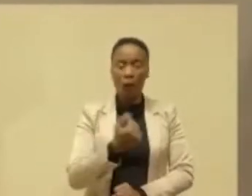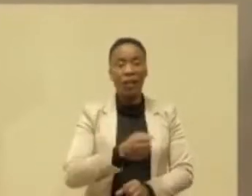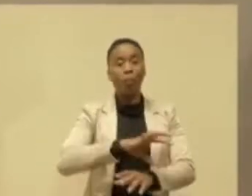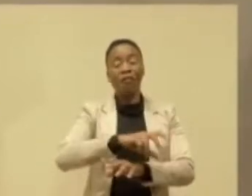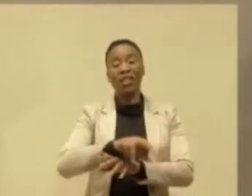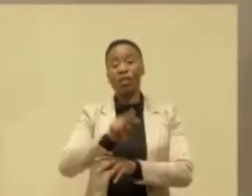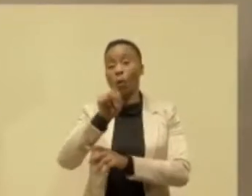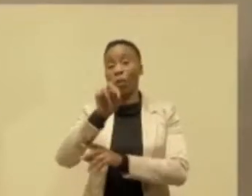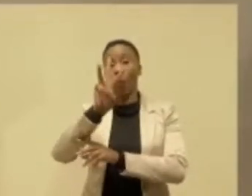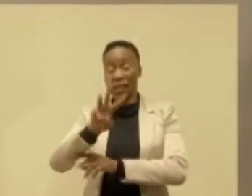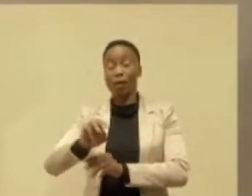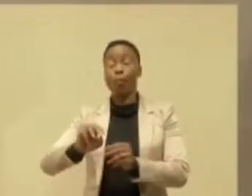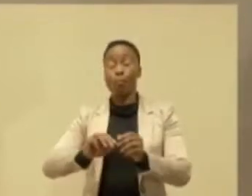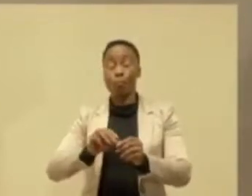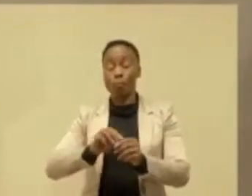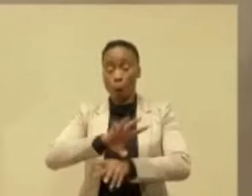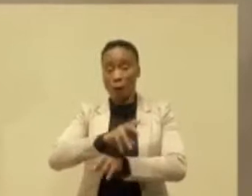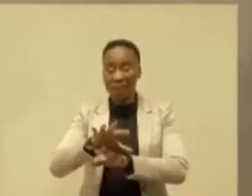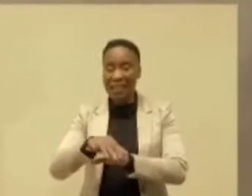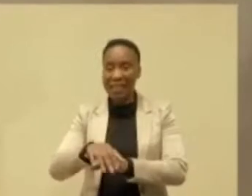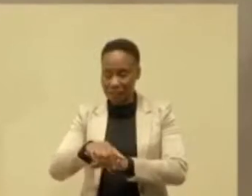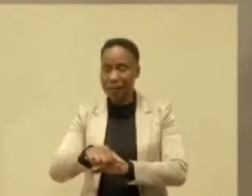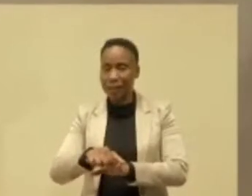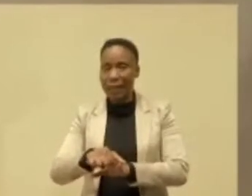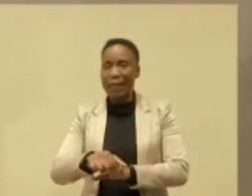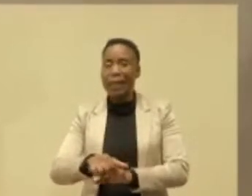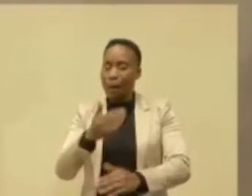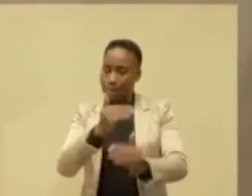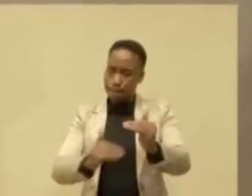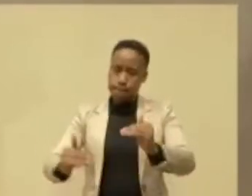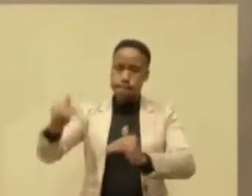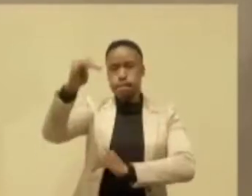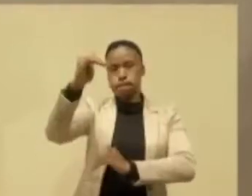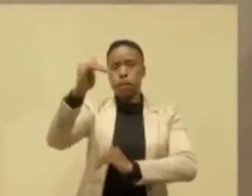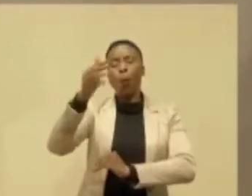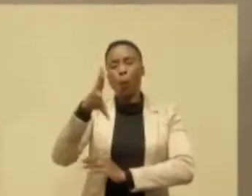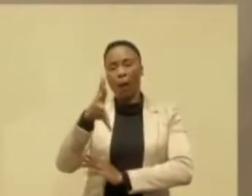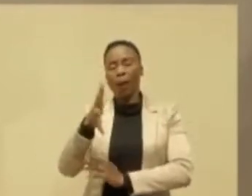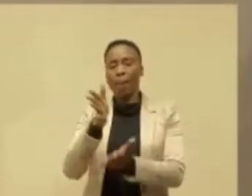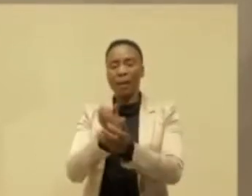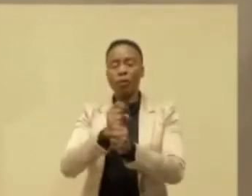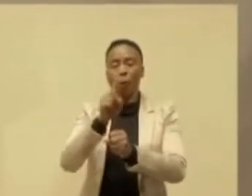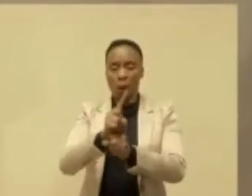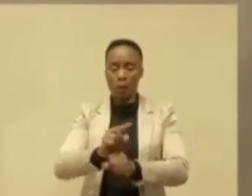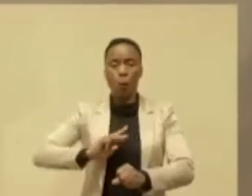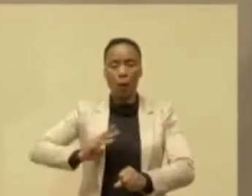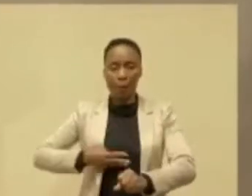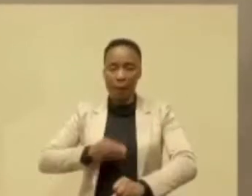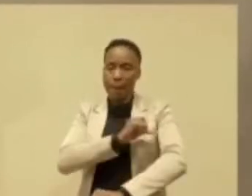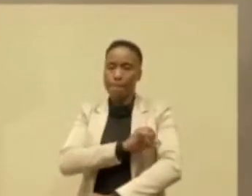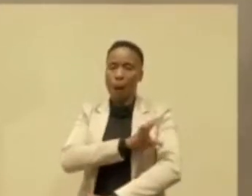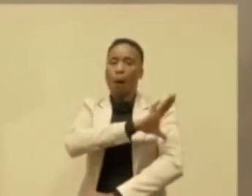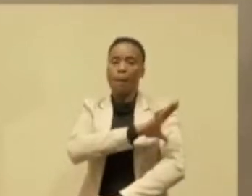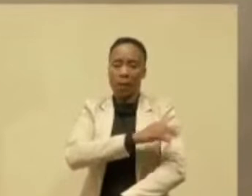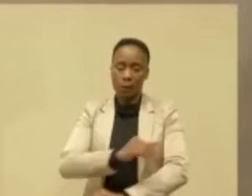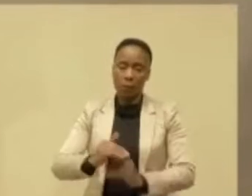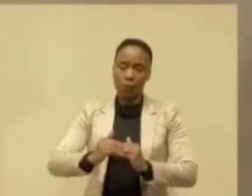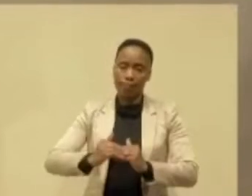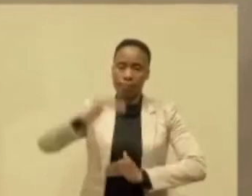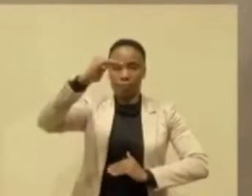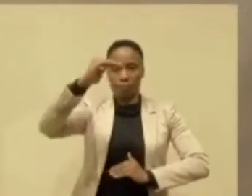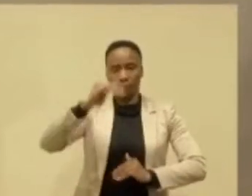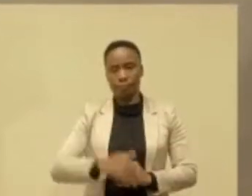be the northwest province that comes out high in ensuring the empowerment of women moving